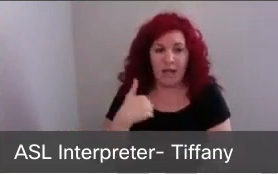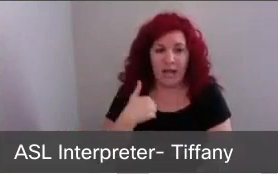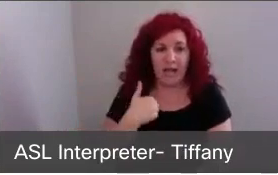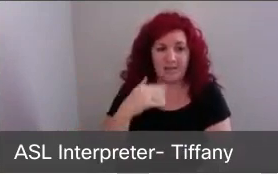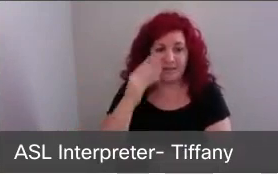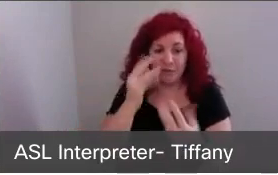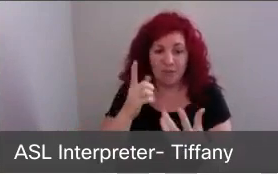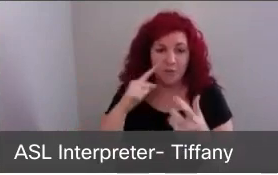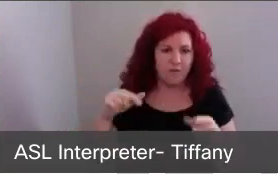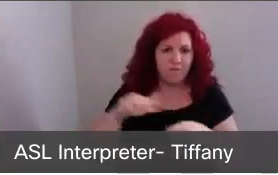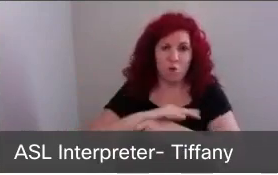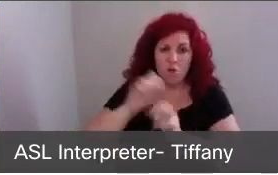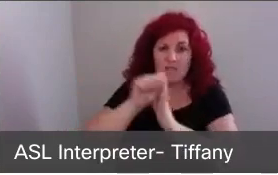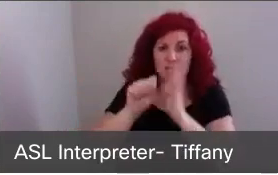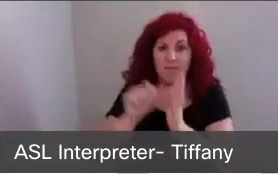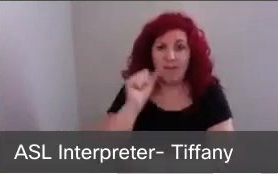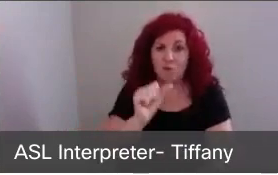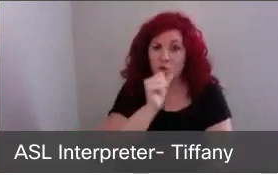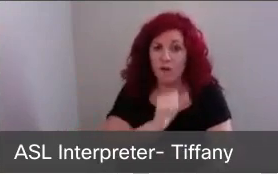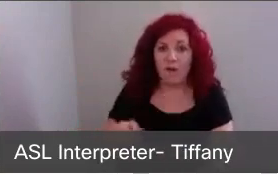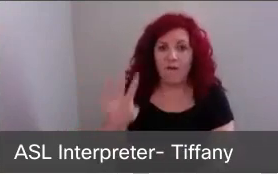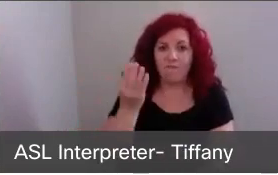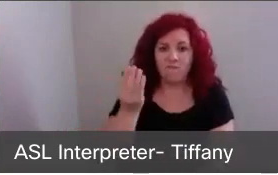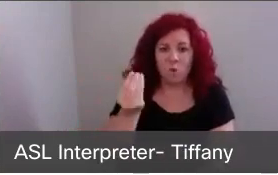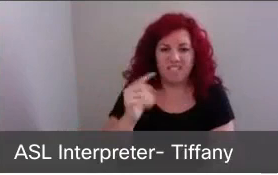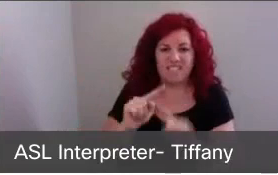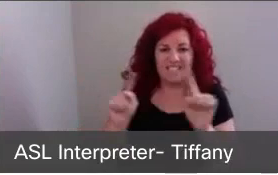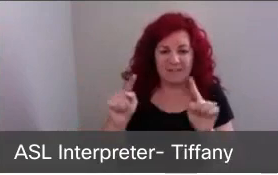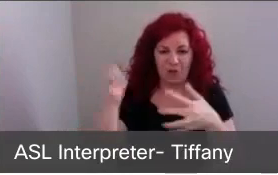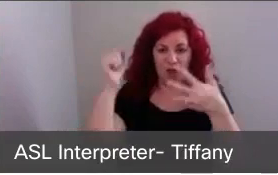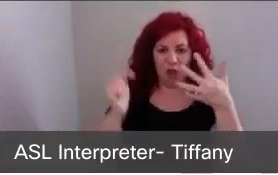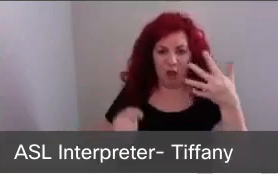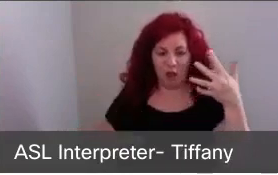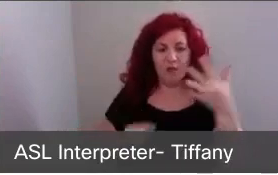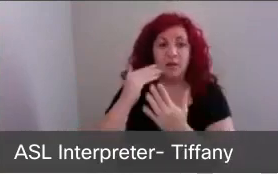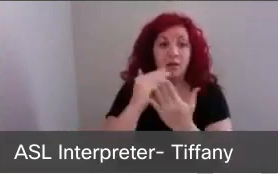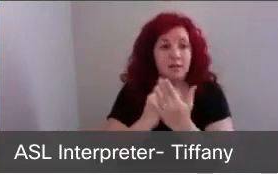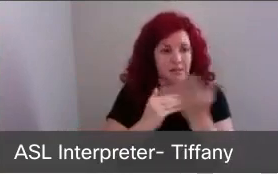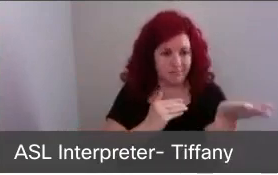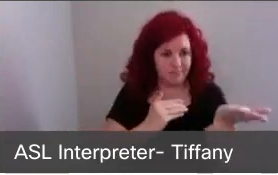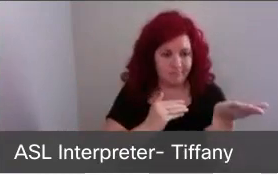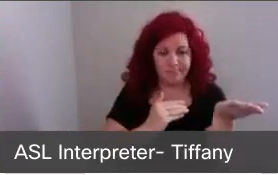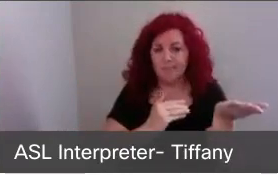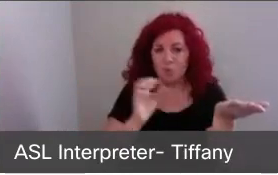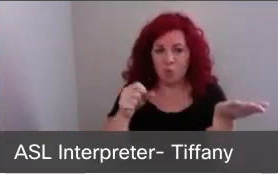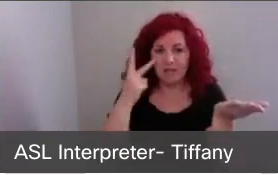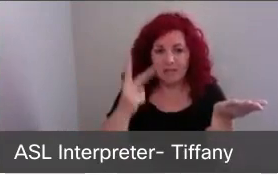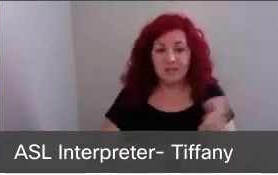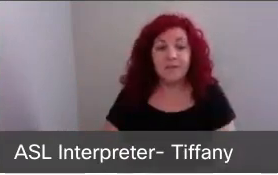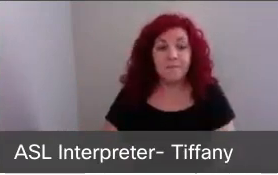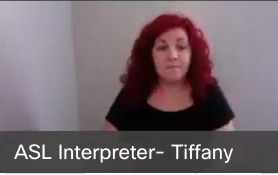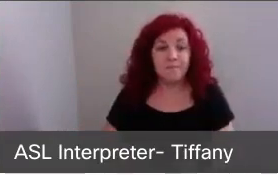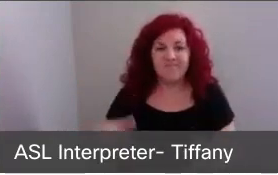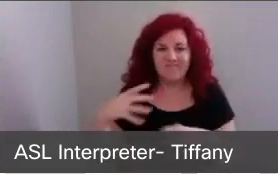of Arizona. There's 14 different demographic points on there, and they're all there listed on the screen. You see an acronym up there that